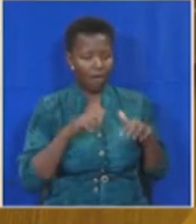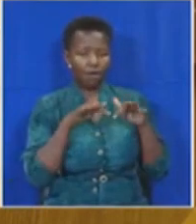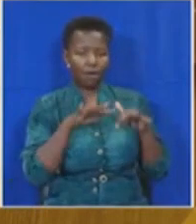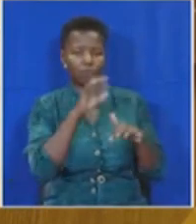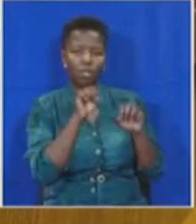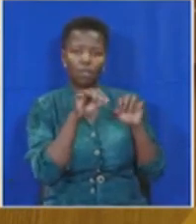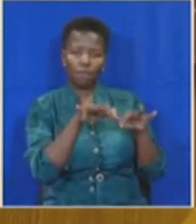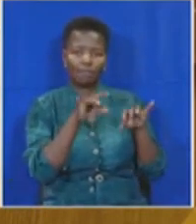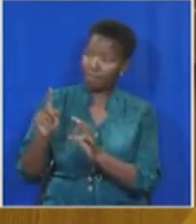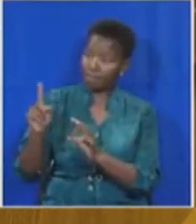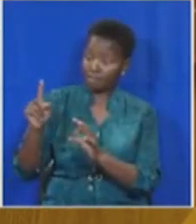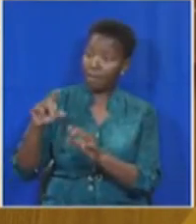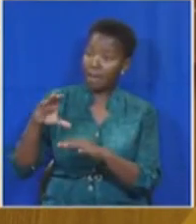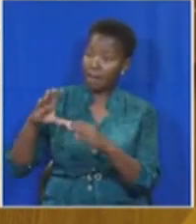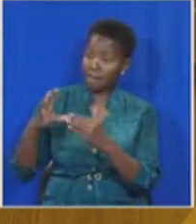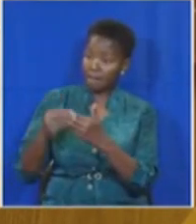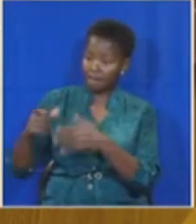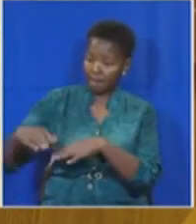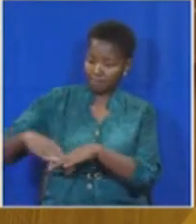our people at risk.